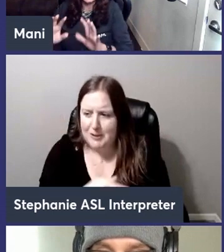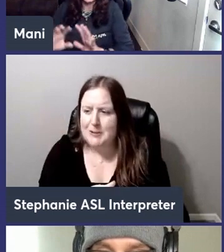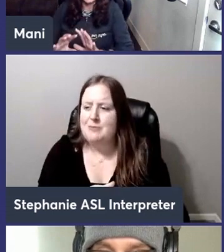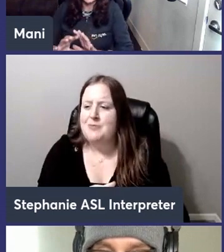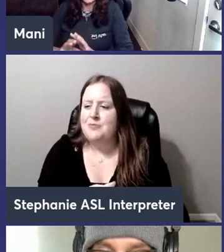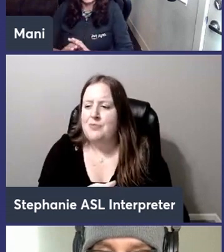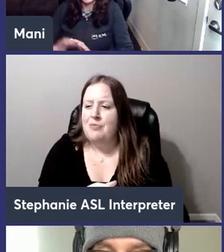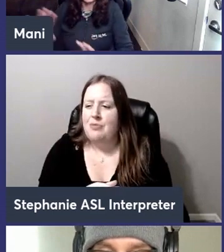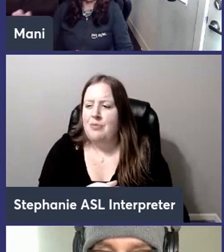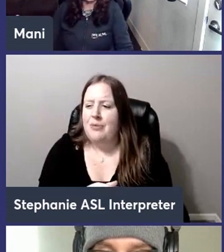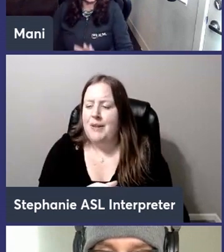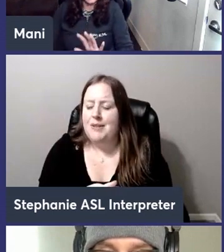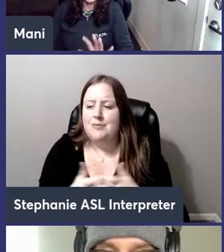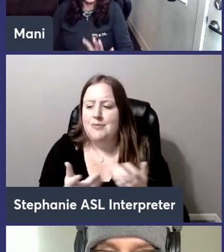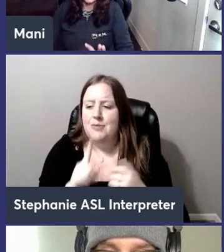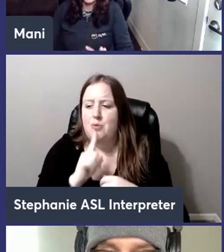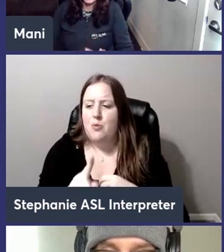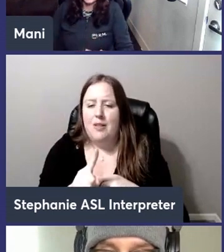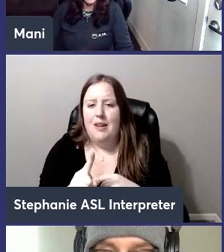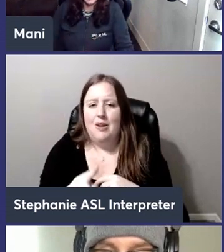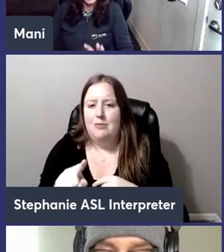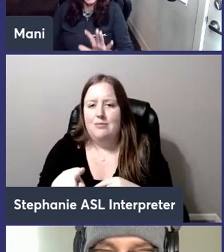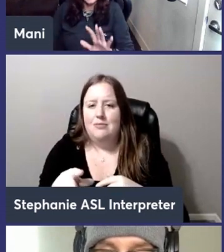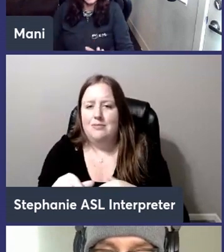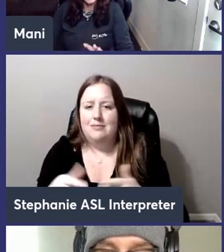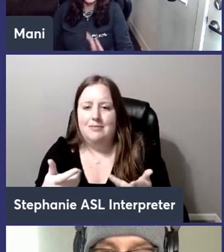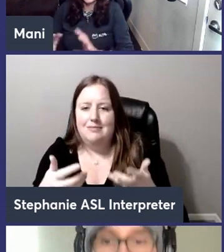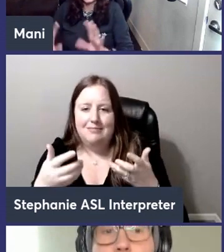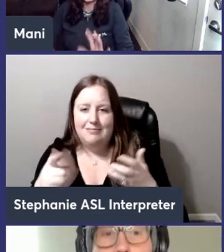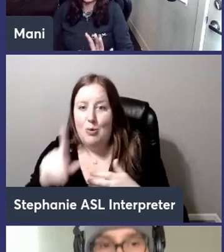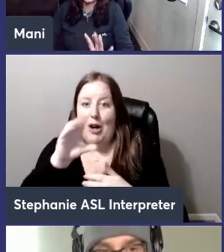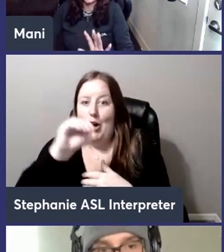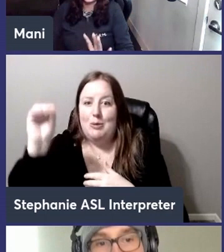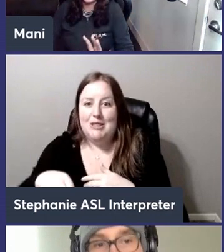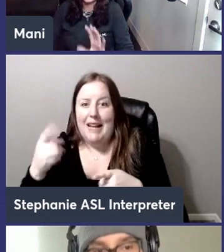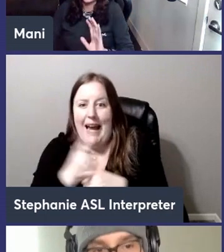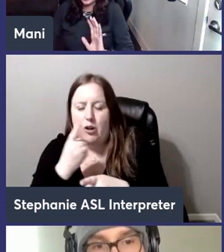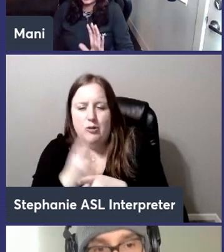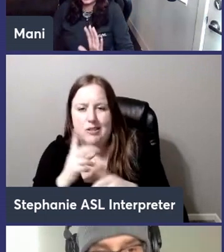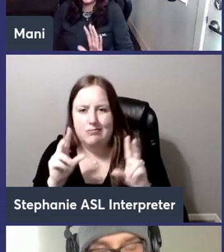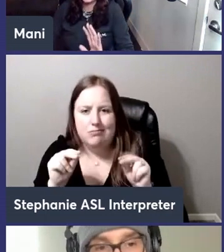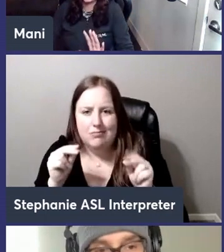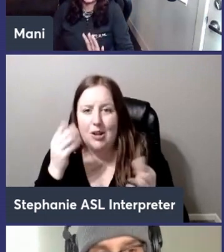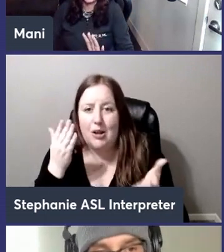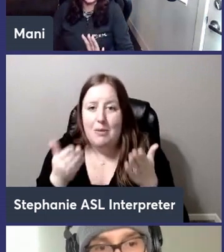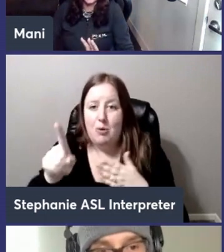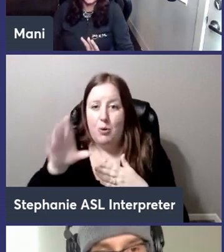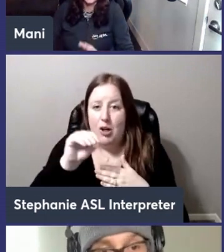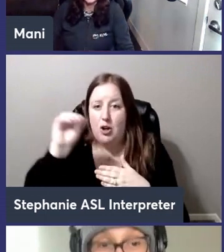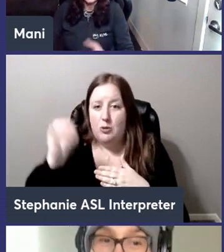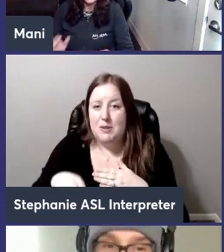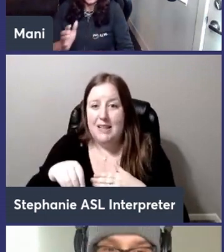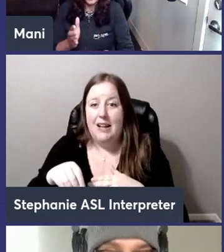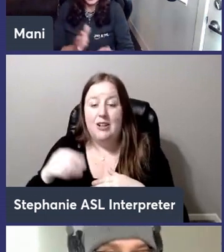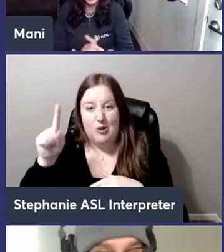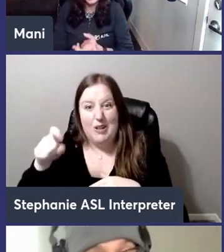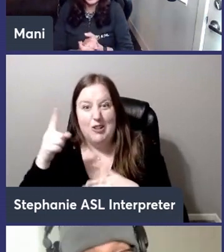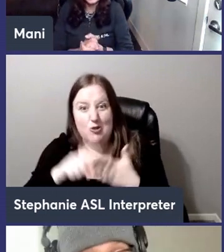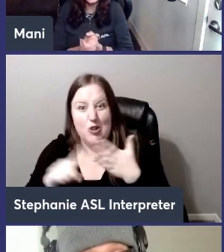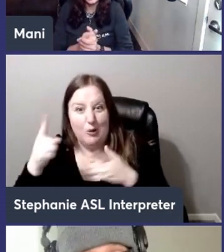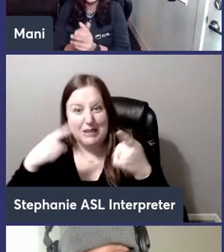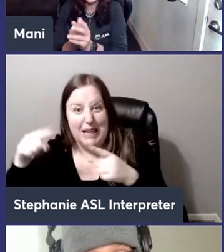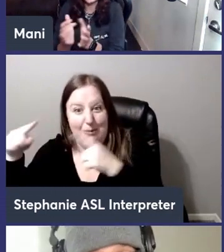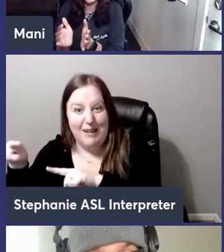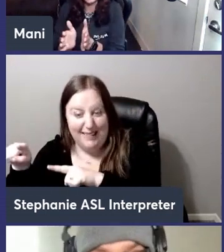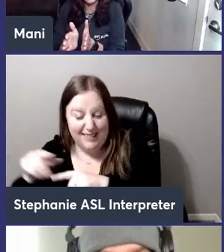is nothing called as 100% accuracy in machine learning, right? If it's 100% accuracy, you might need to check what's going on. Yeah. But